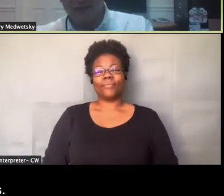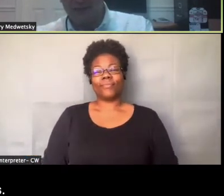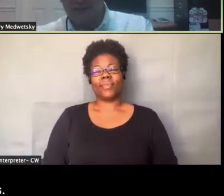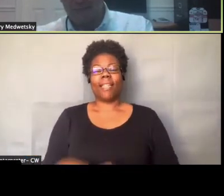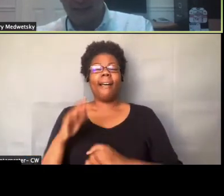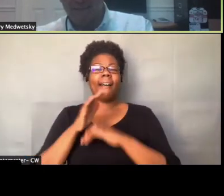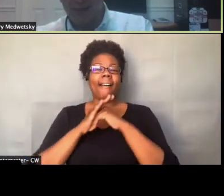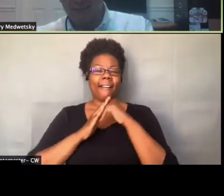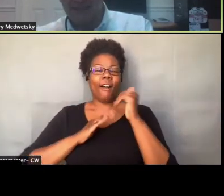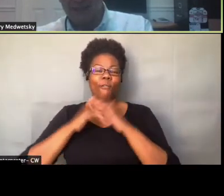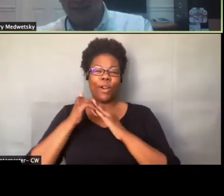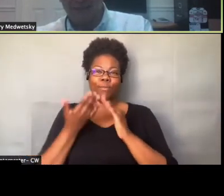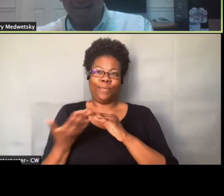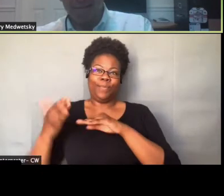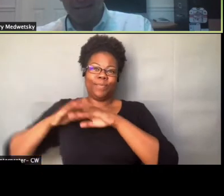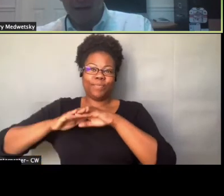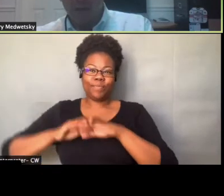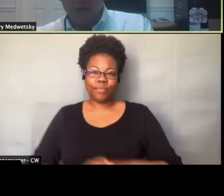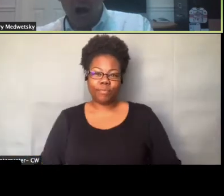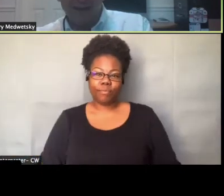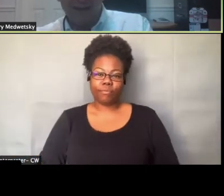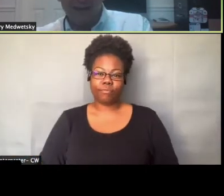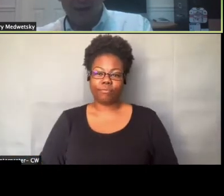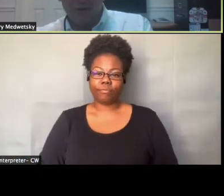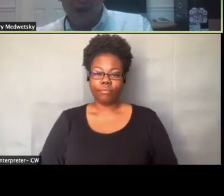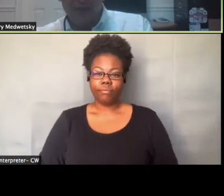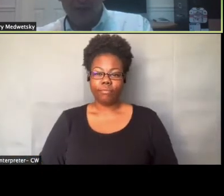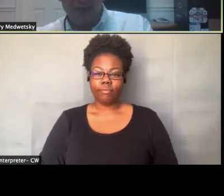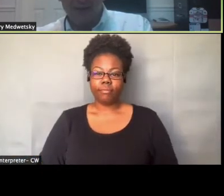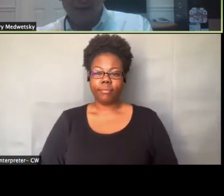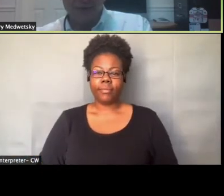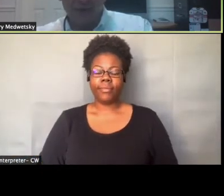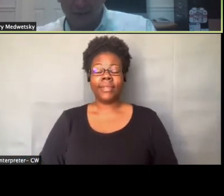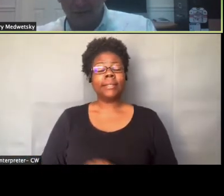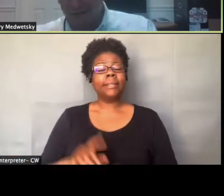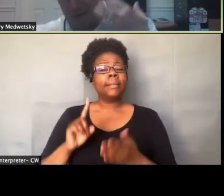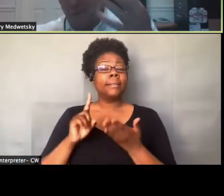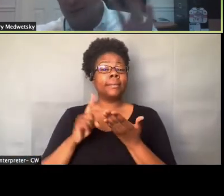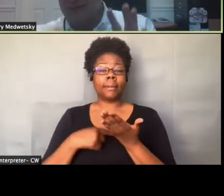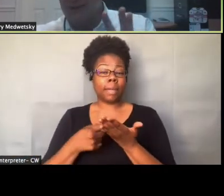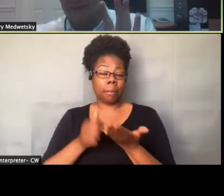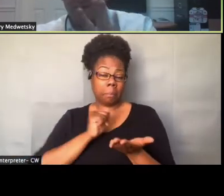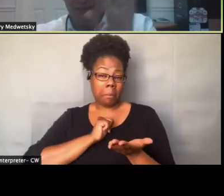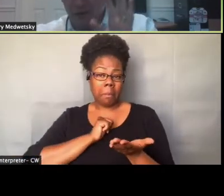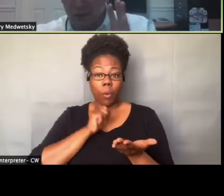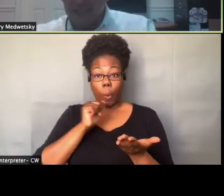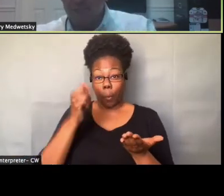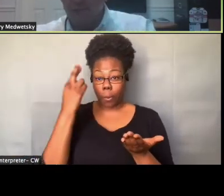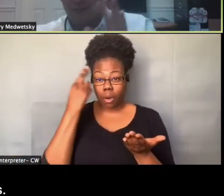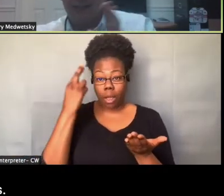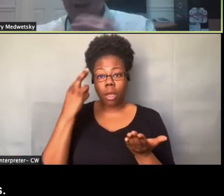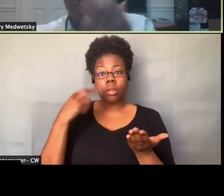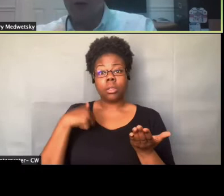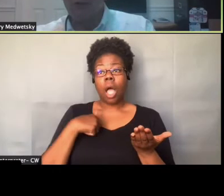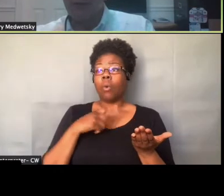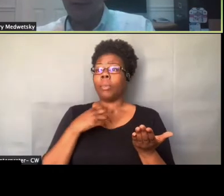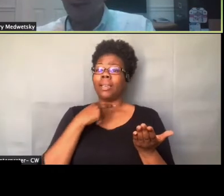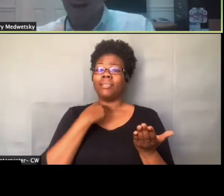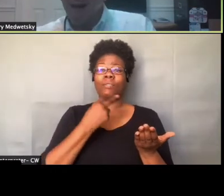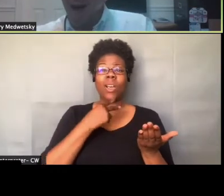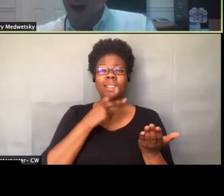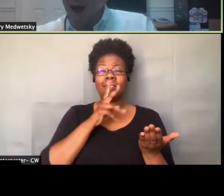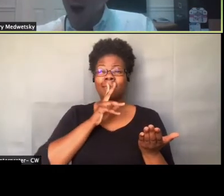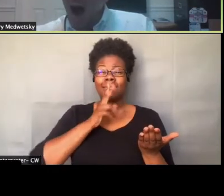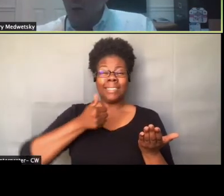don't realize, but I find myself, I'm talking loud, and then later, and pretend I'm noise.